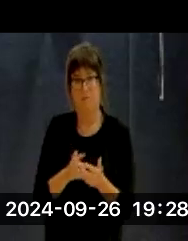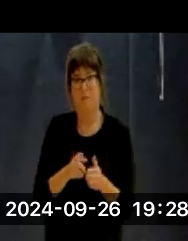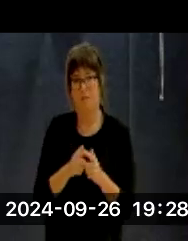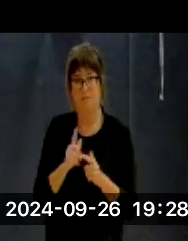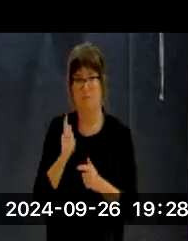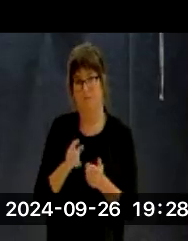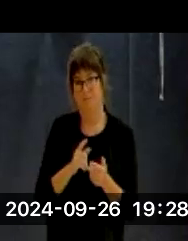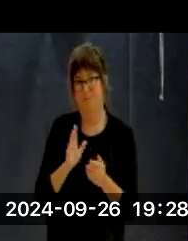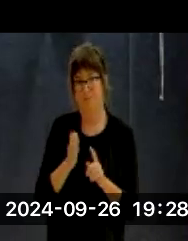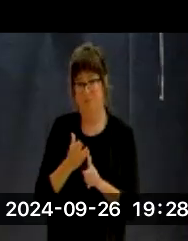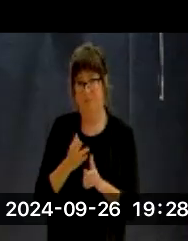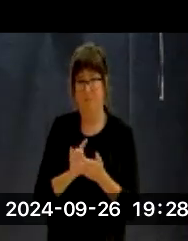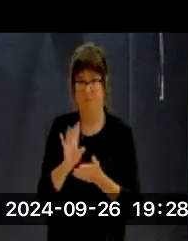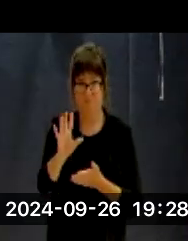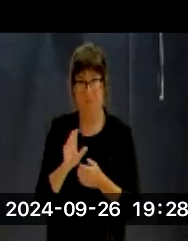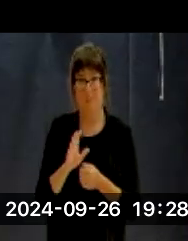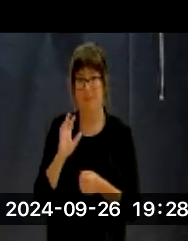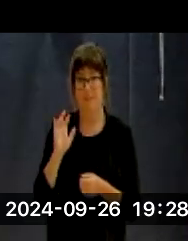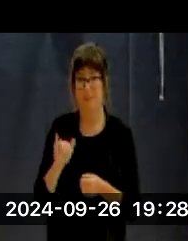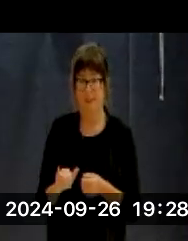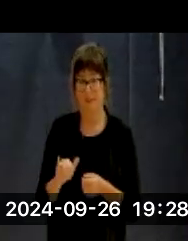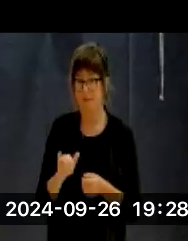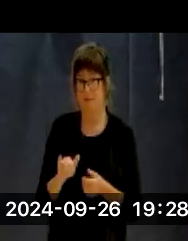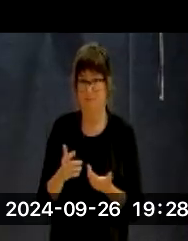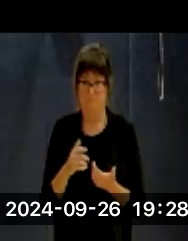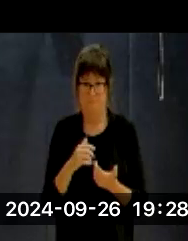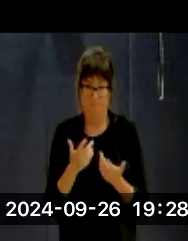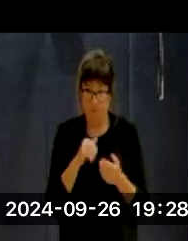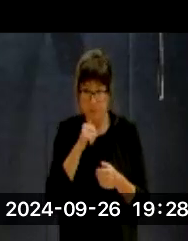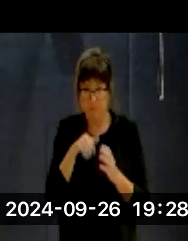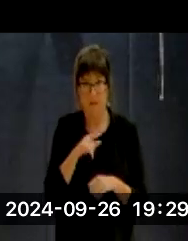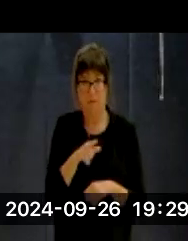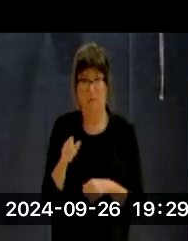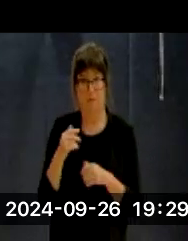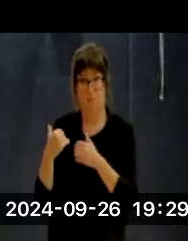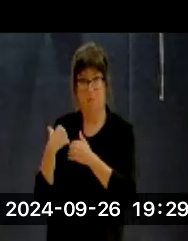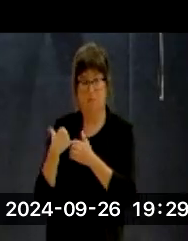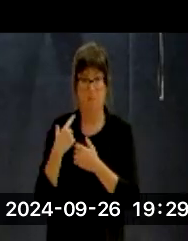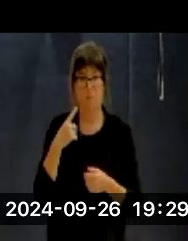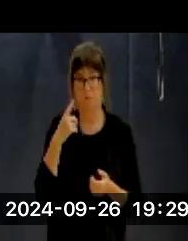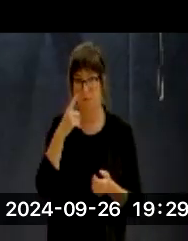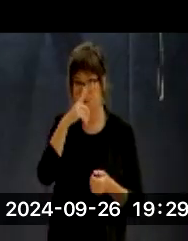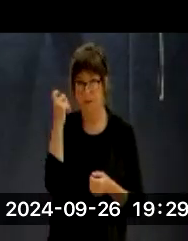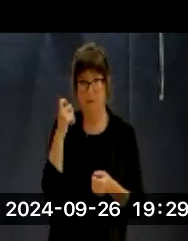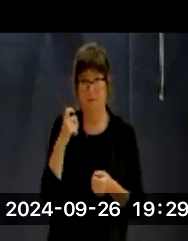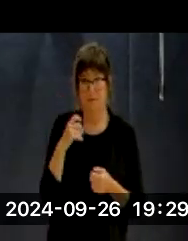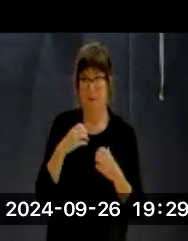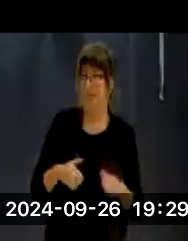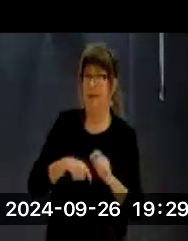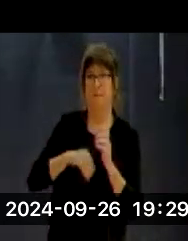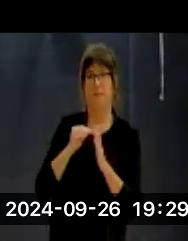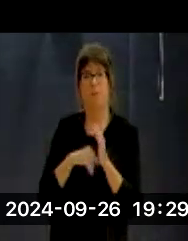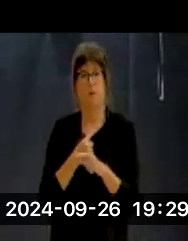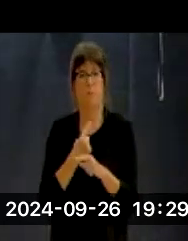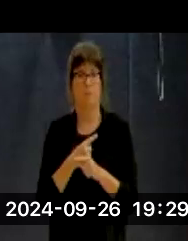This mistreatment goes unaccounted for because these clients cannot fill out the proper documentation and